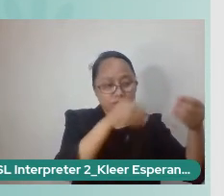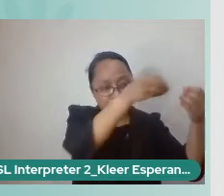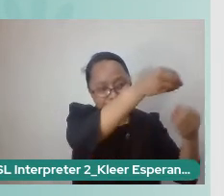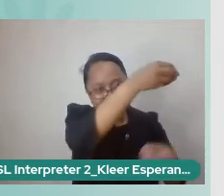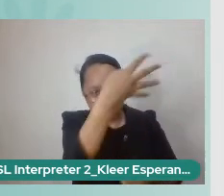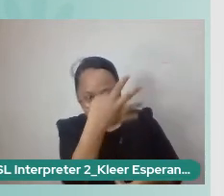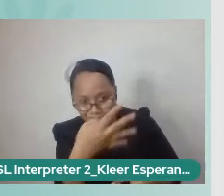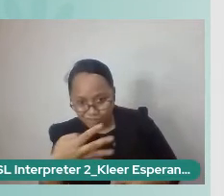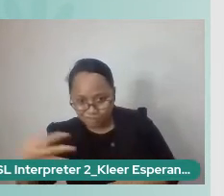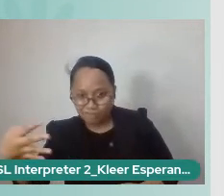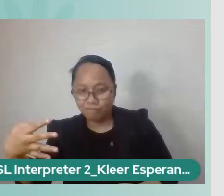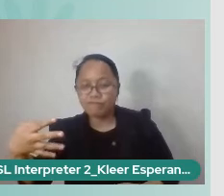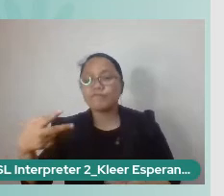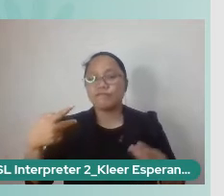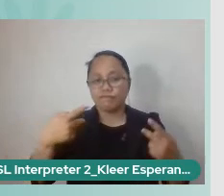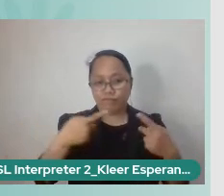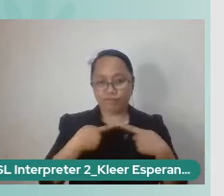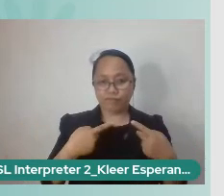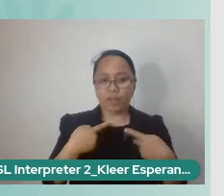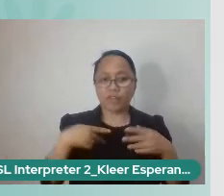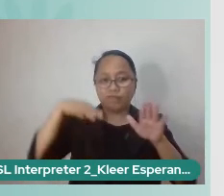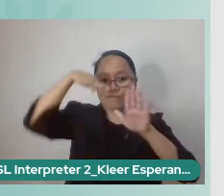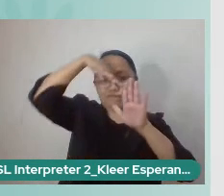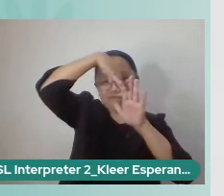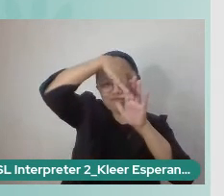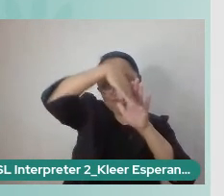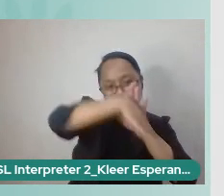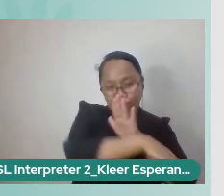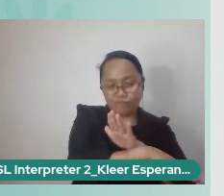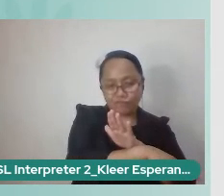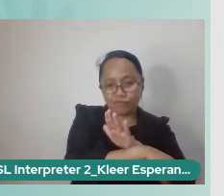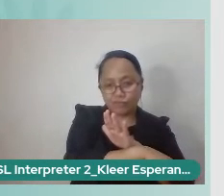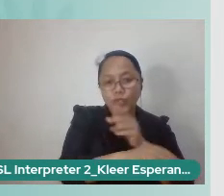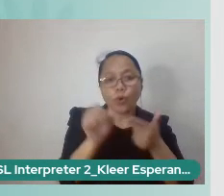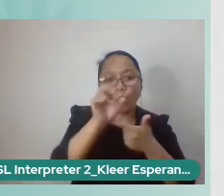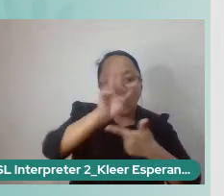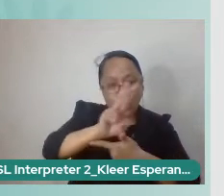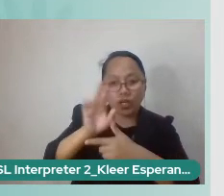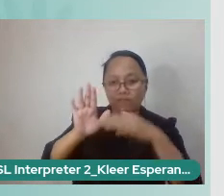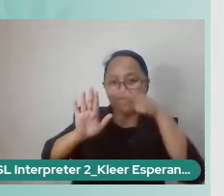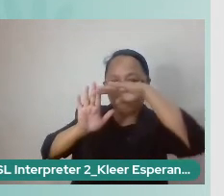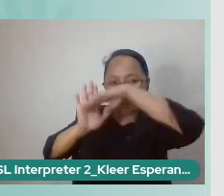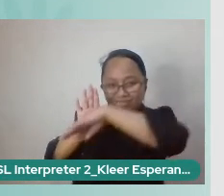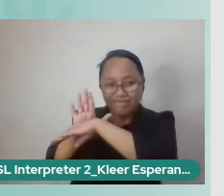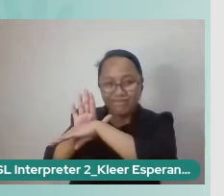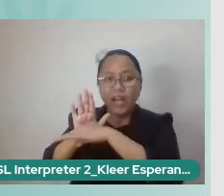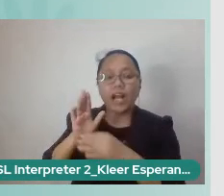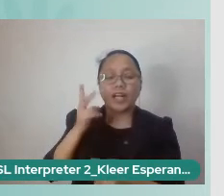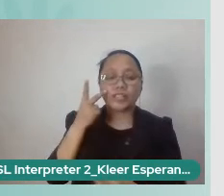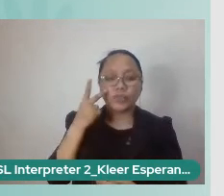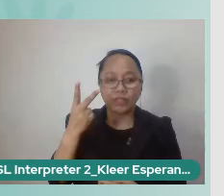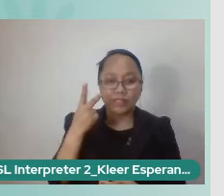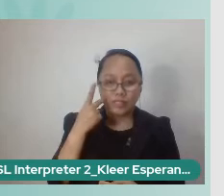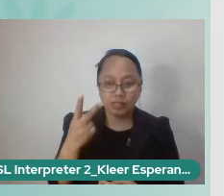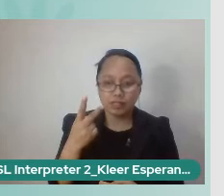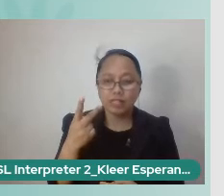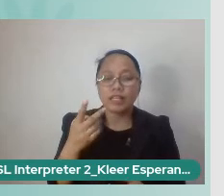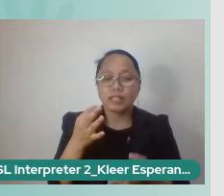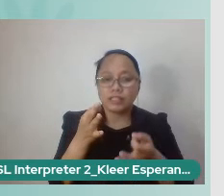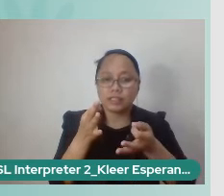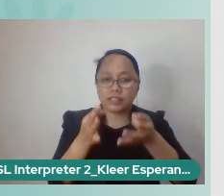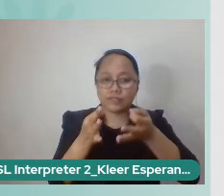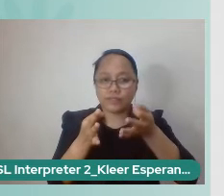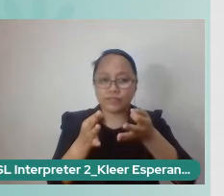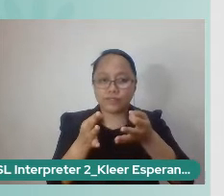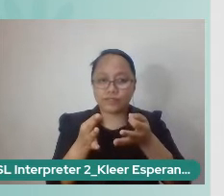in the shorter term. Now, this is rates of cervical cancer mortality, age standardized rates, and this is under 5 different scenarios that